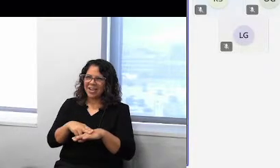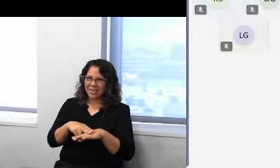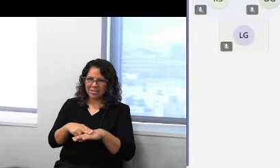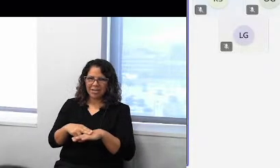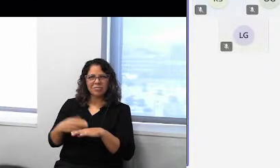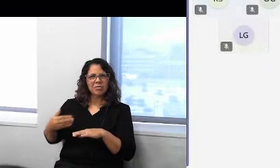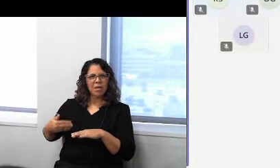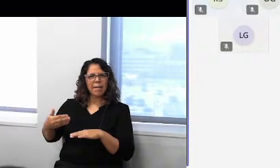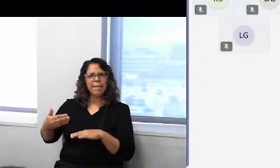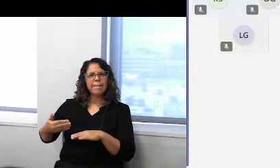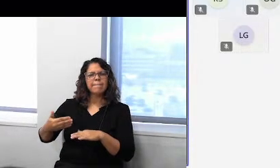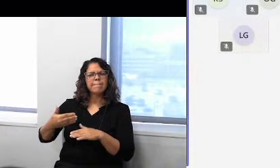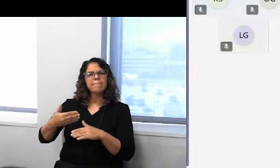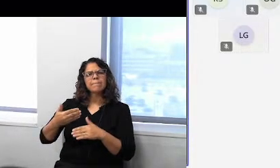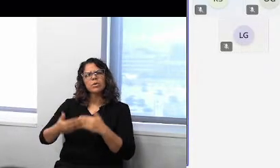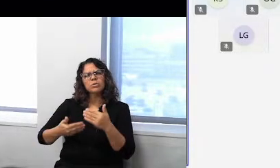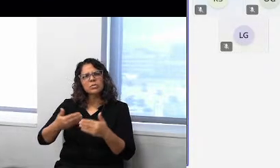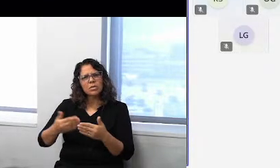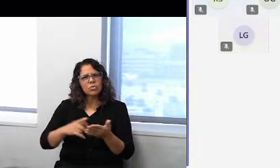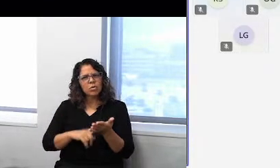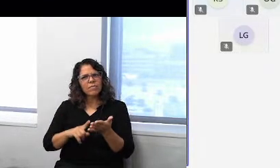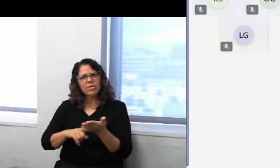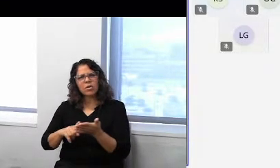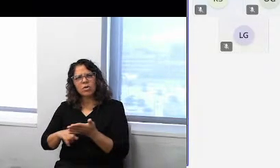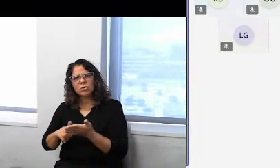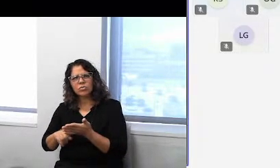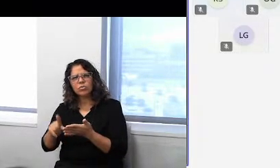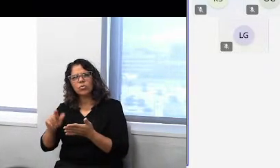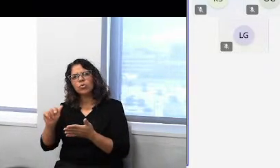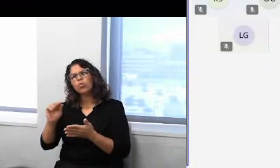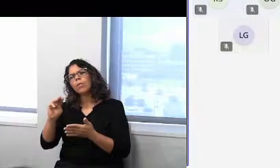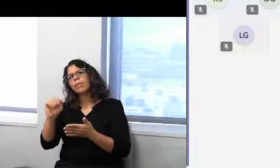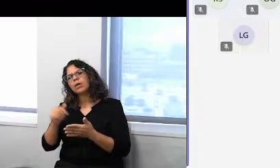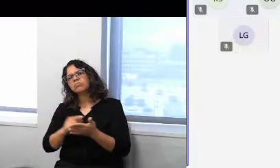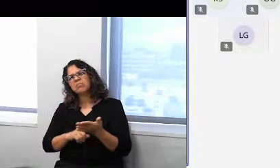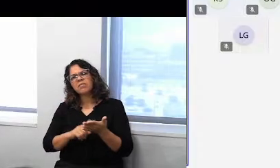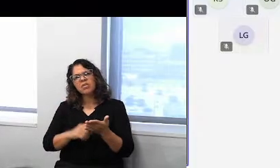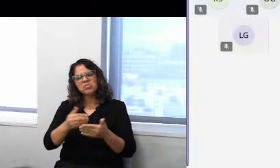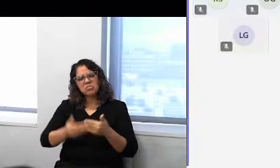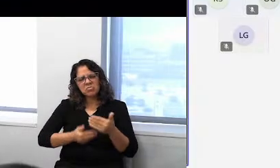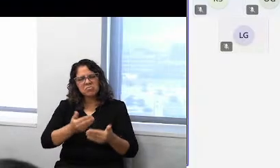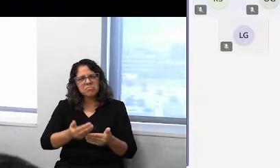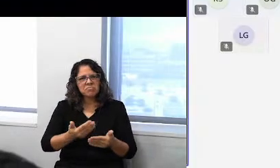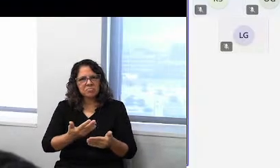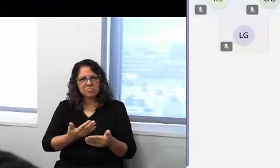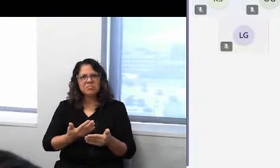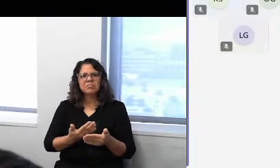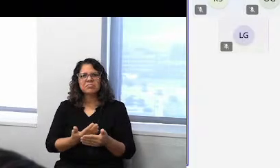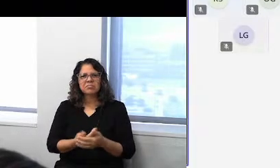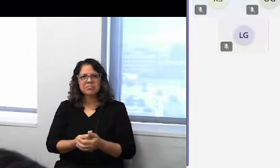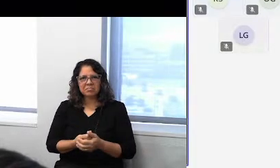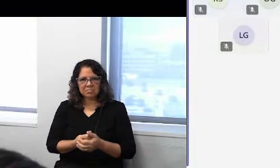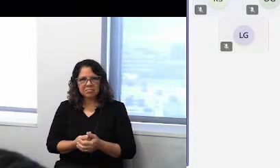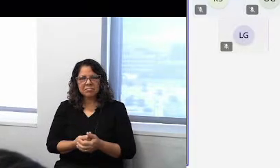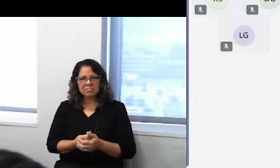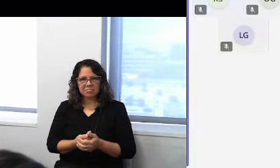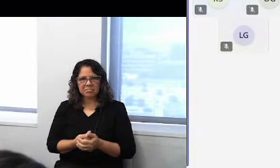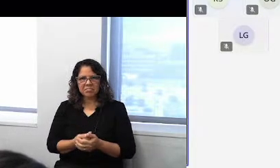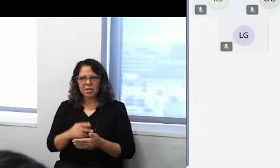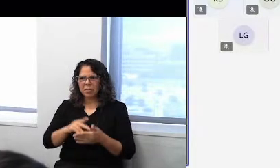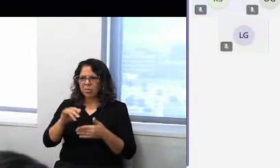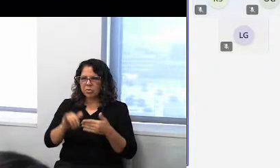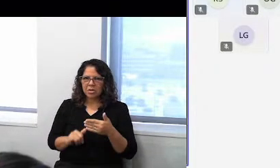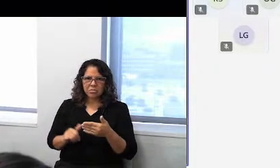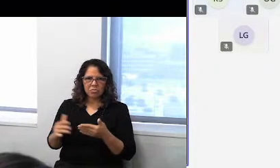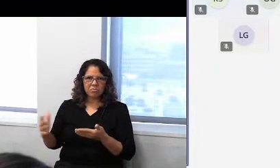studies that LUMA is doing, are they being back charged to the projects?